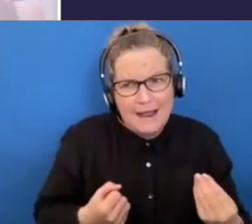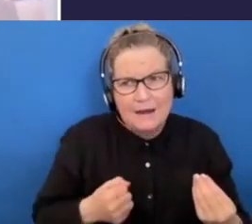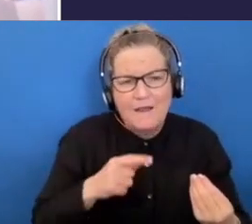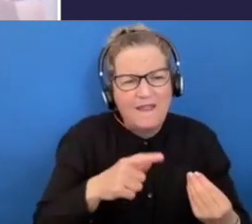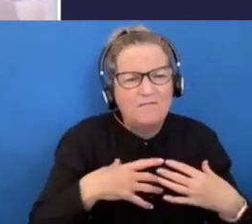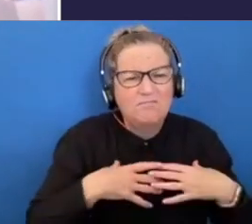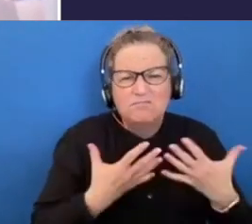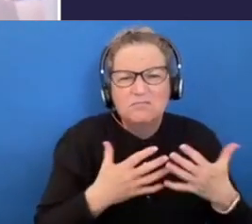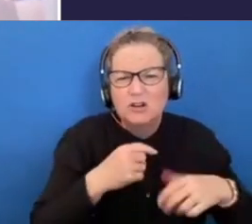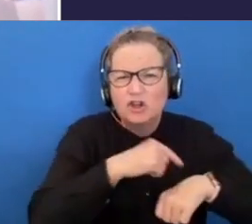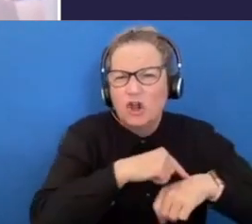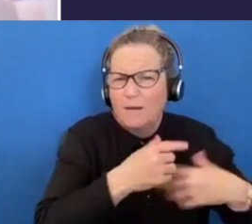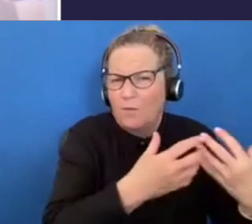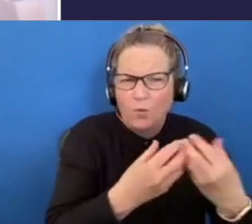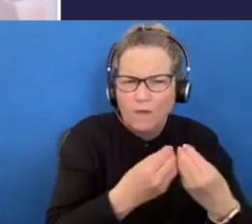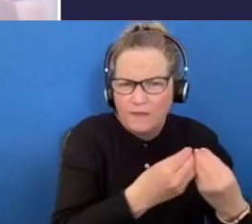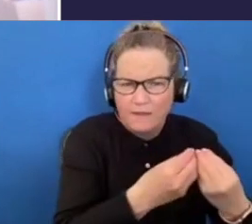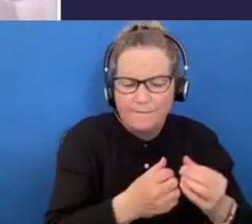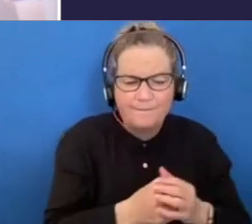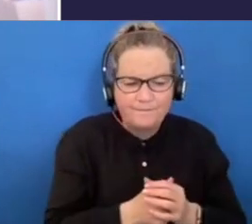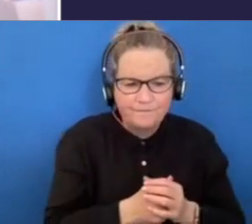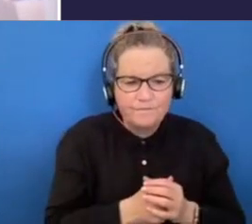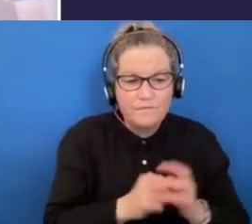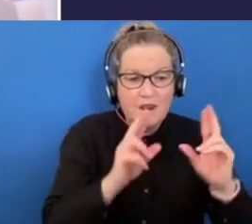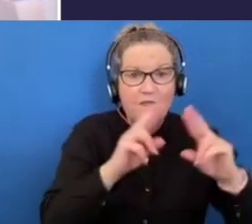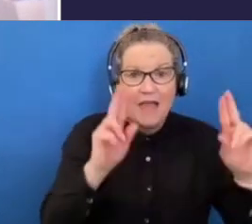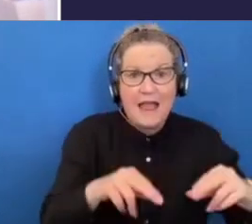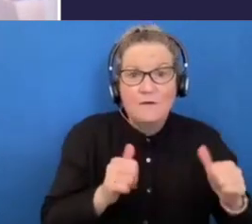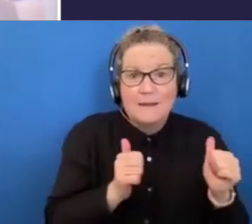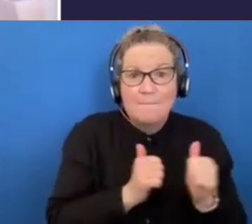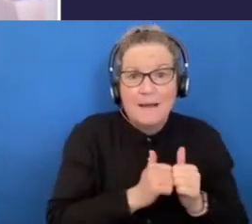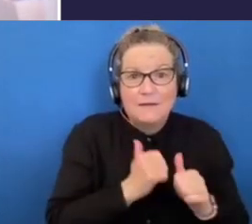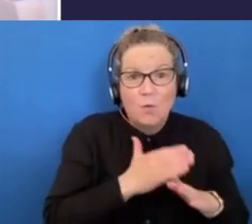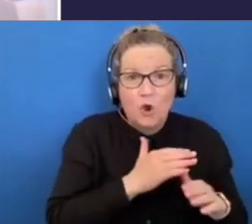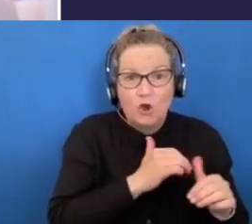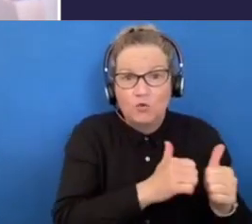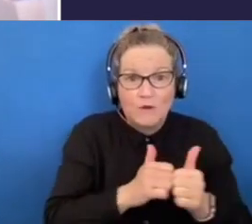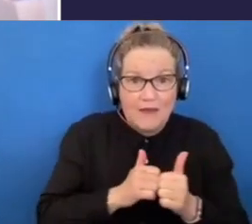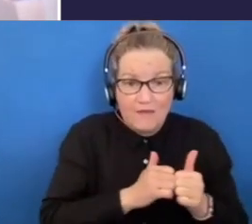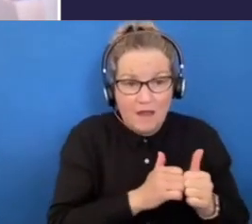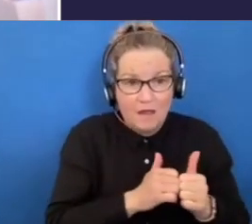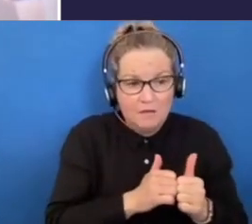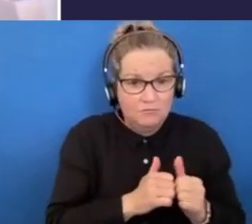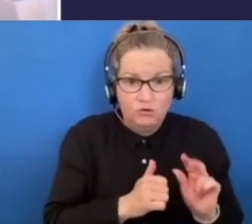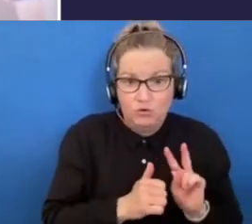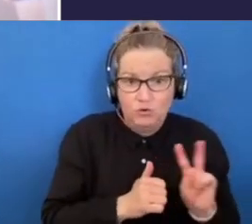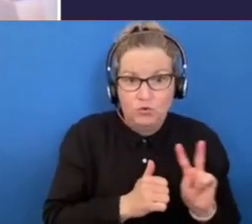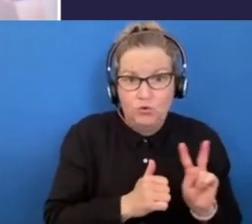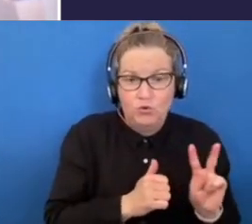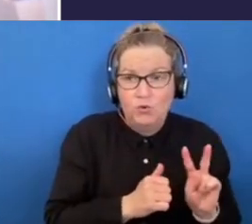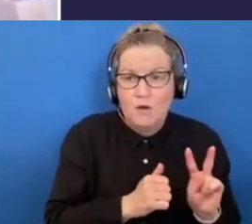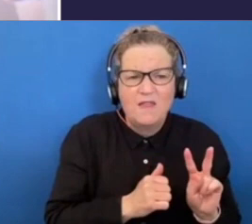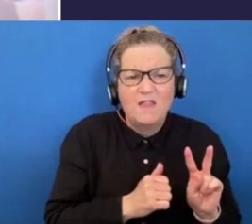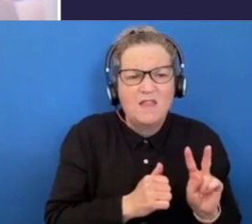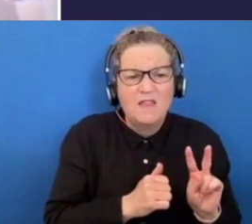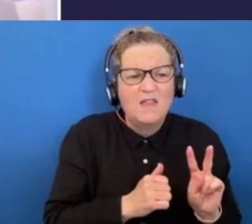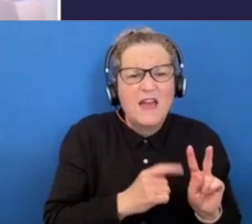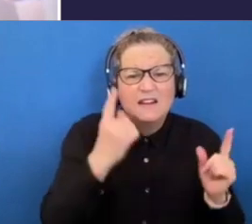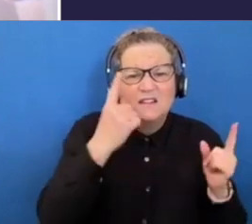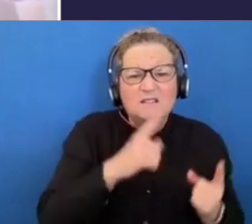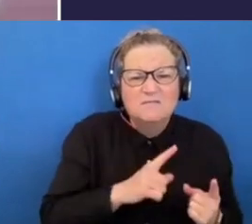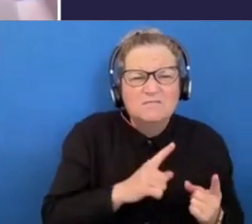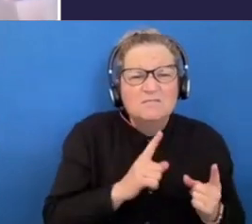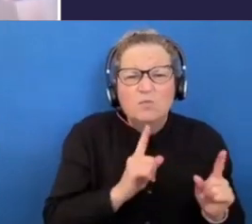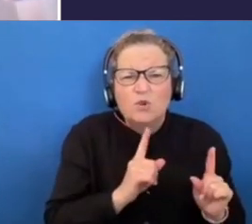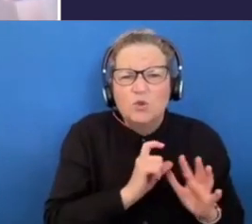together. The housemates actually work together, and they figure out which things they're going to do in the week. And if